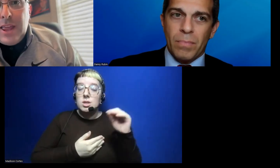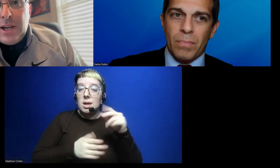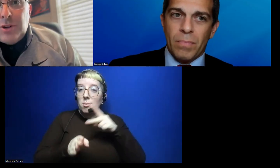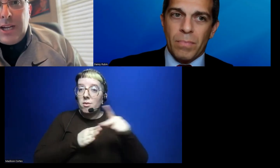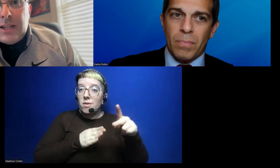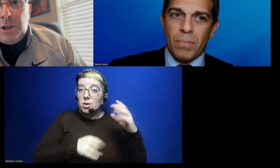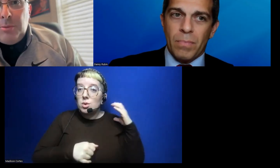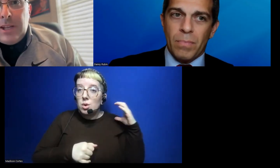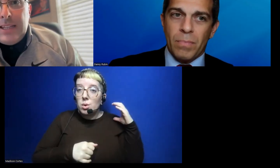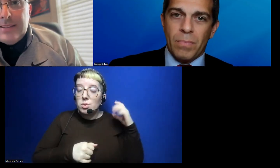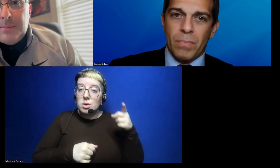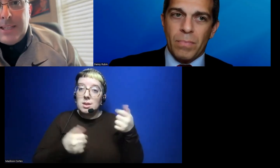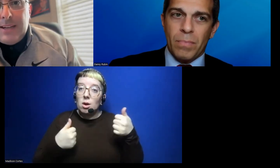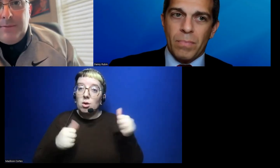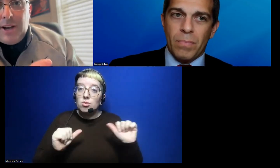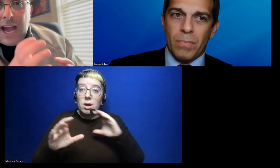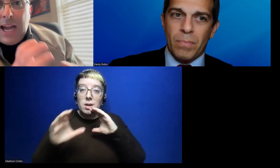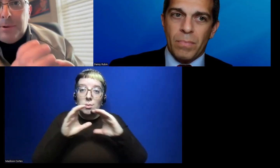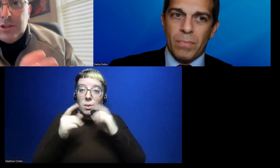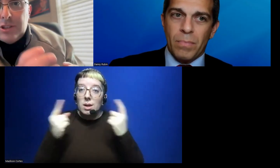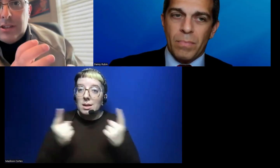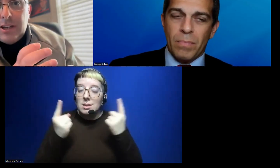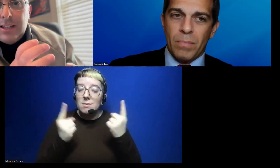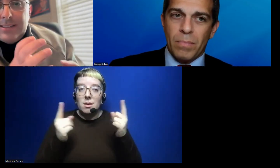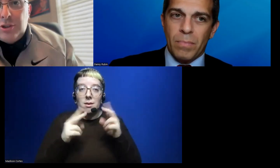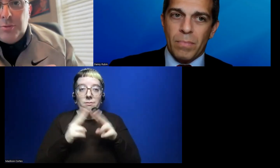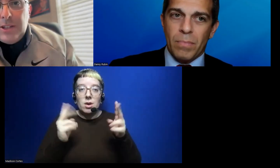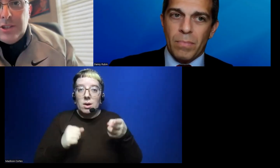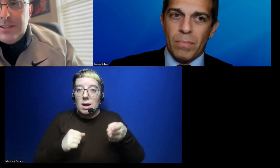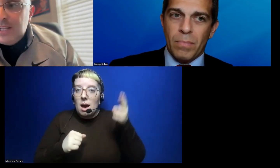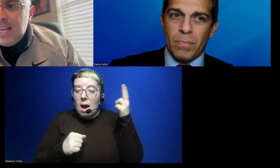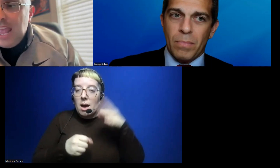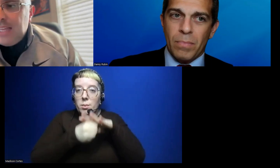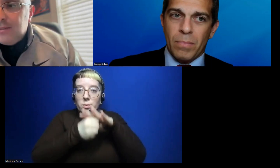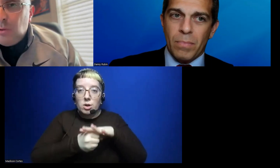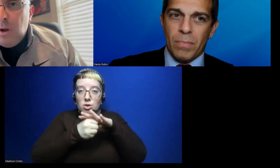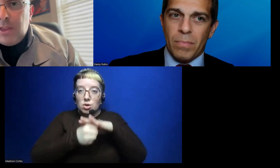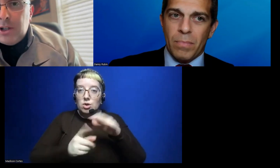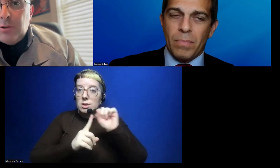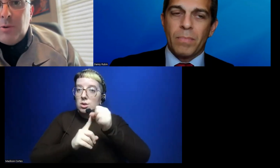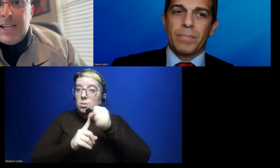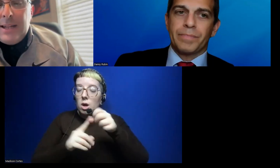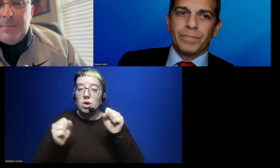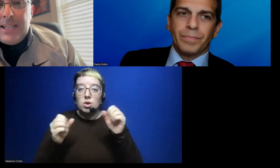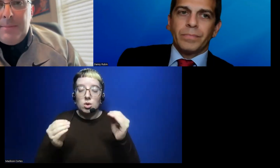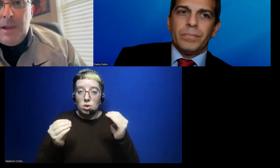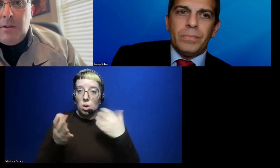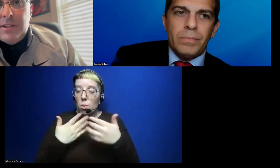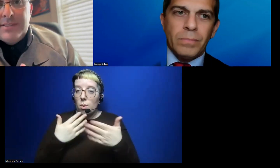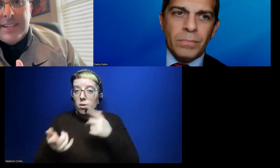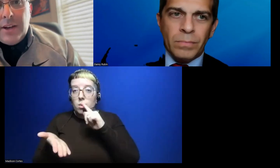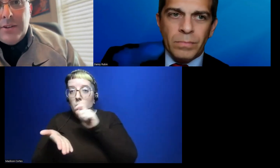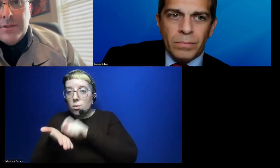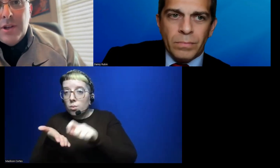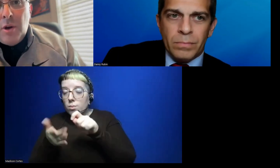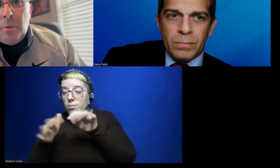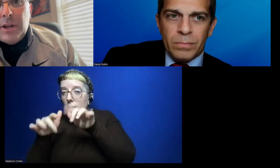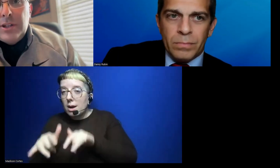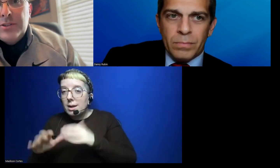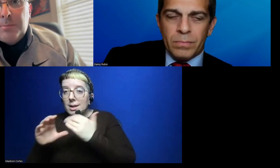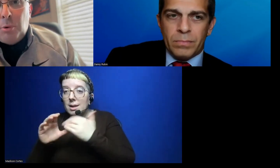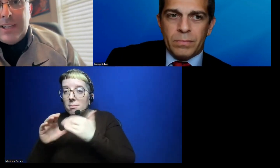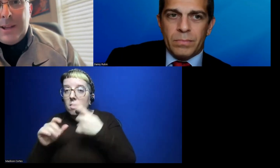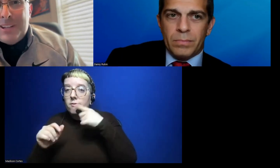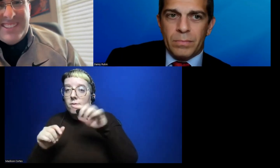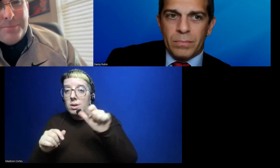Right? They're trying to communicate something in a very high pressure situations, and so whether you're writing them an email for sales,